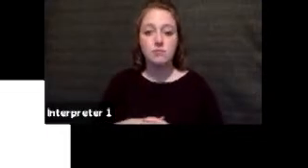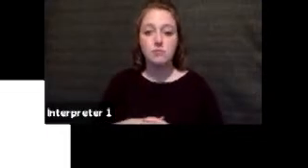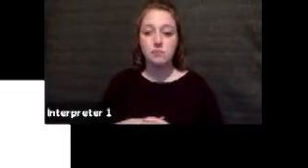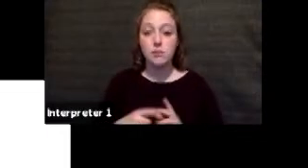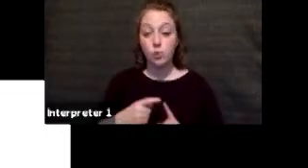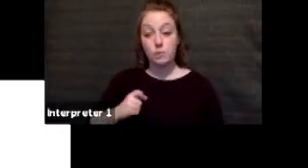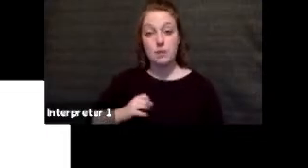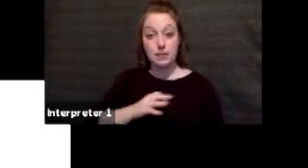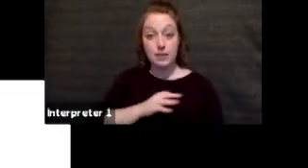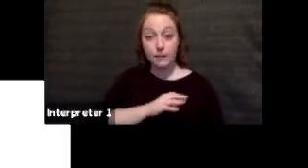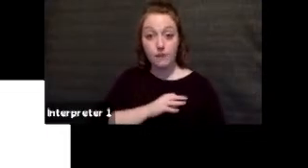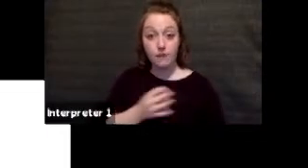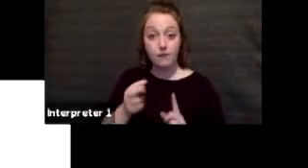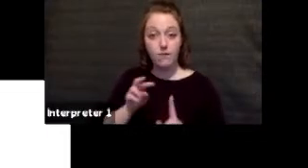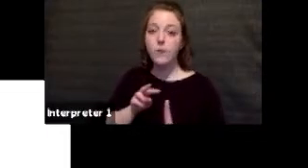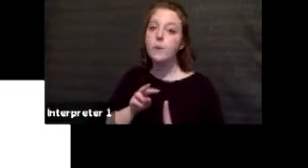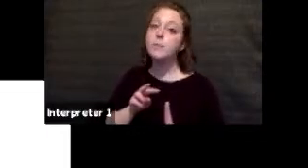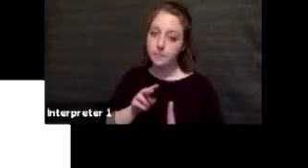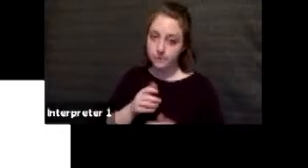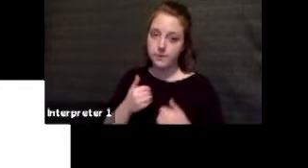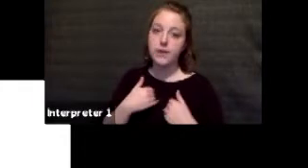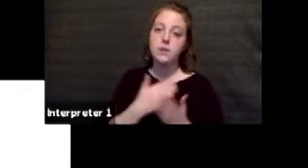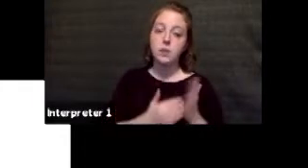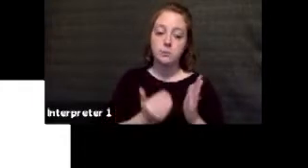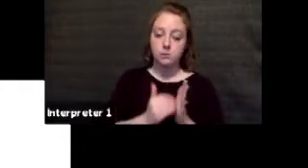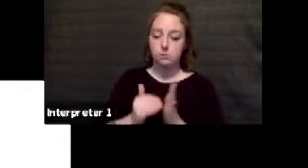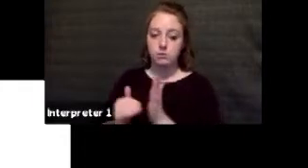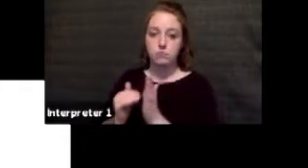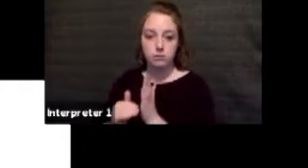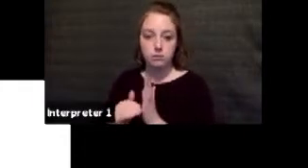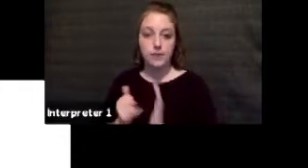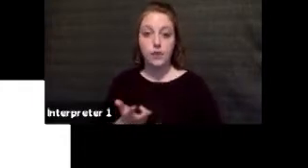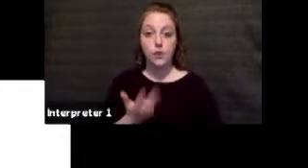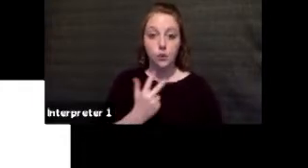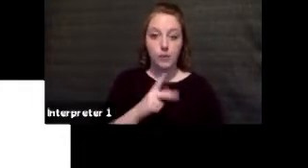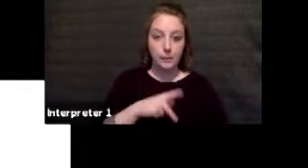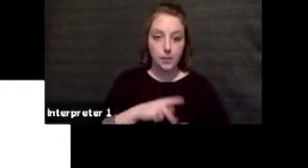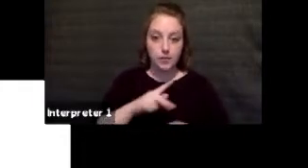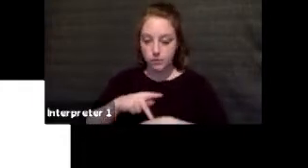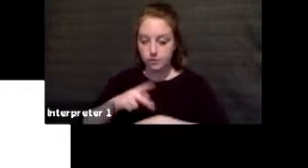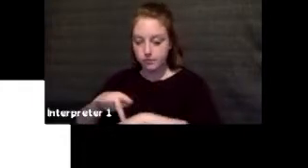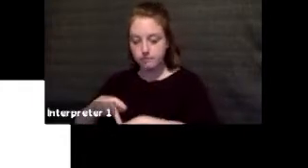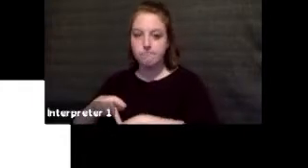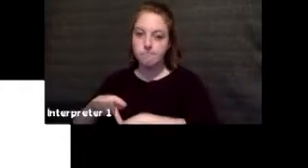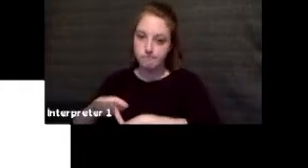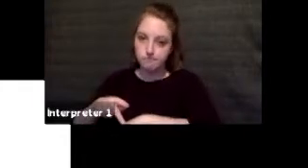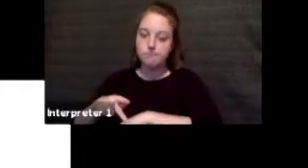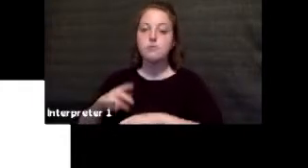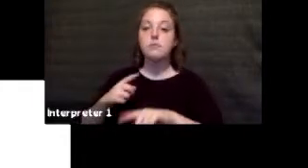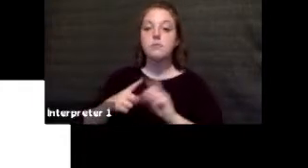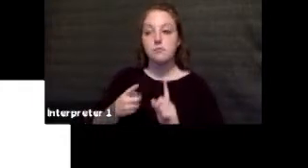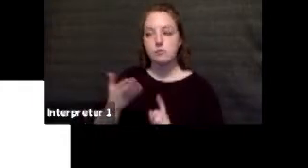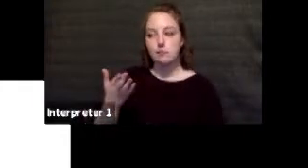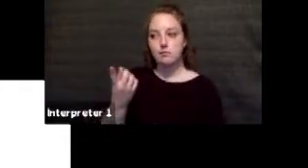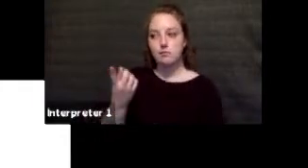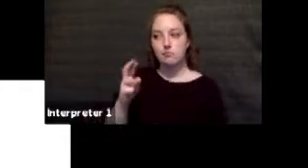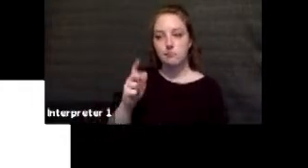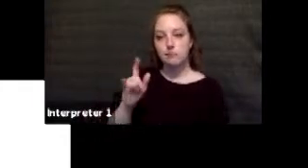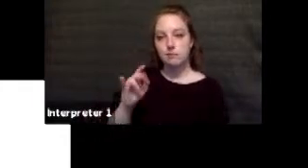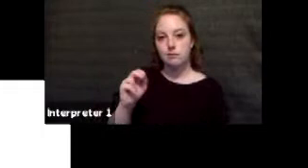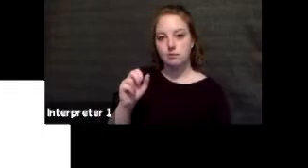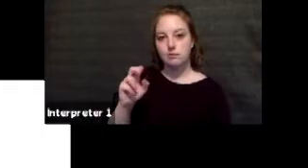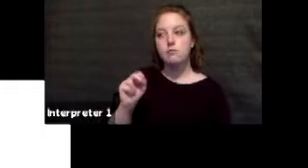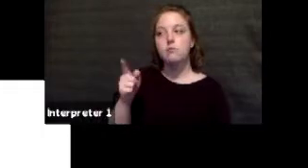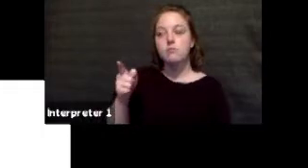standpoint, yes, there would be some duplication like in having three principals, uh, but I'll let Dr. McCannon or the district address